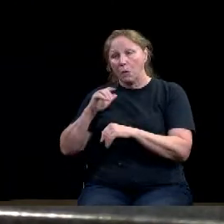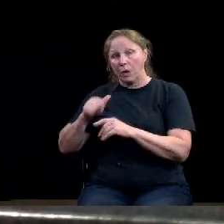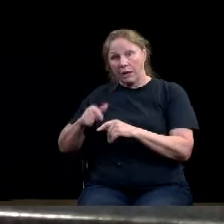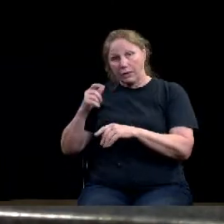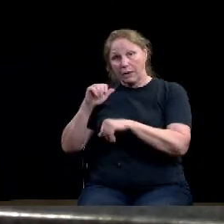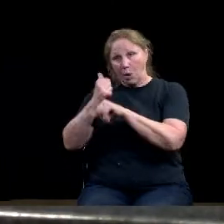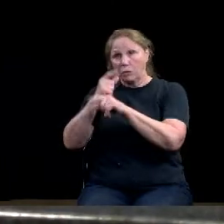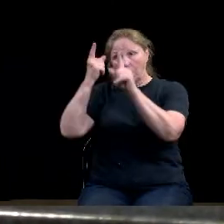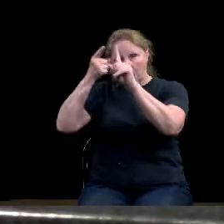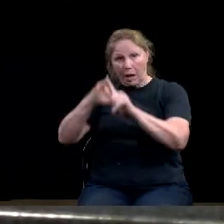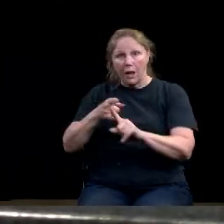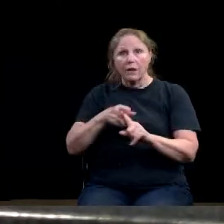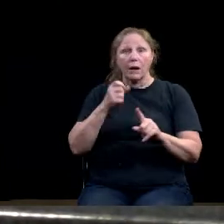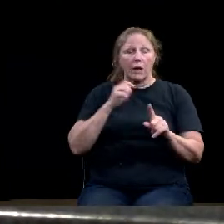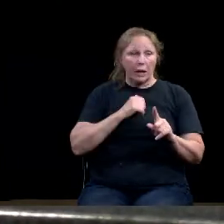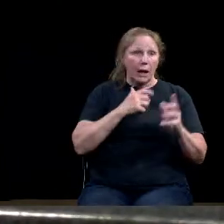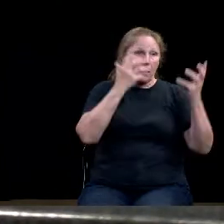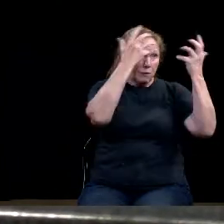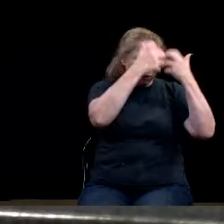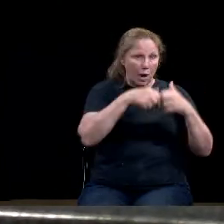all.